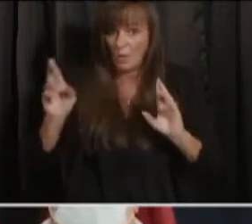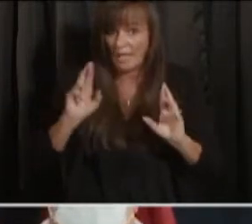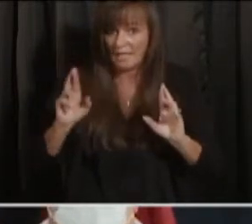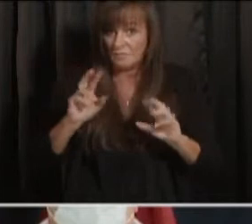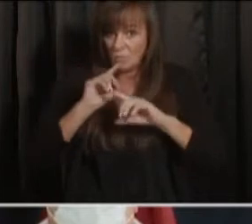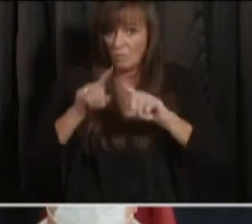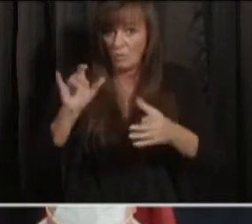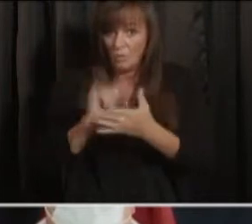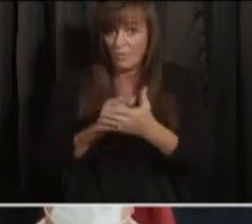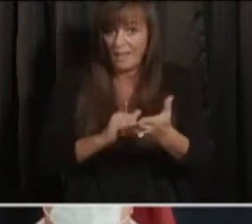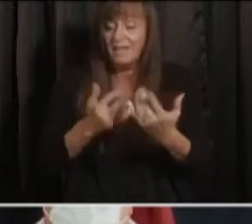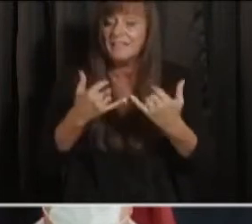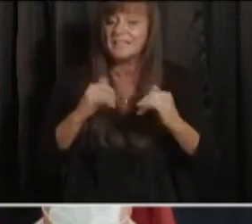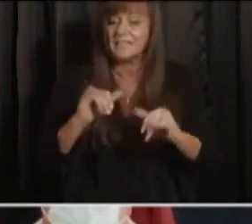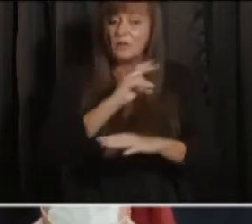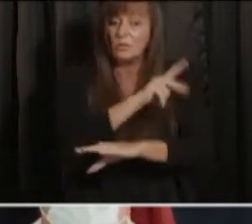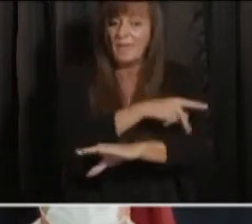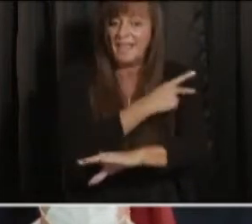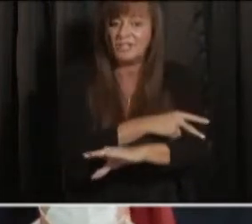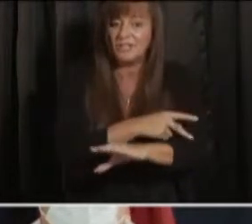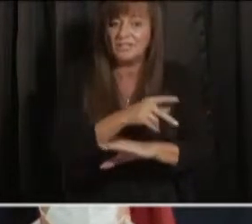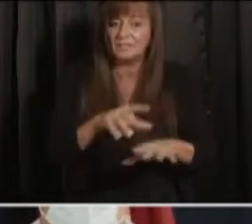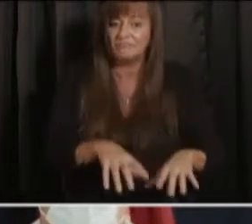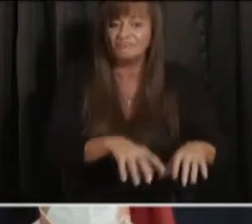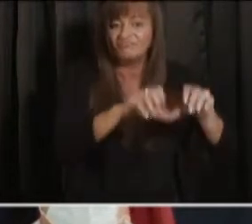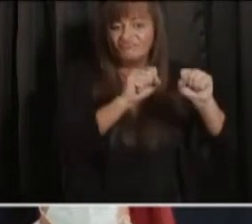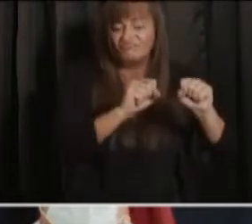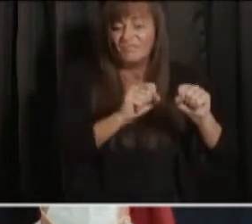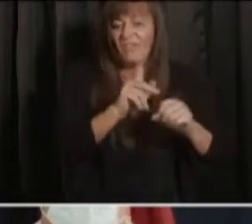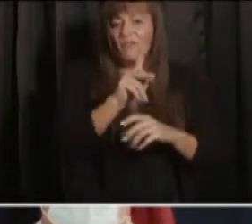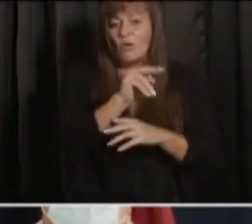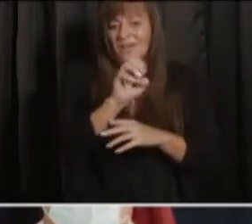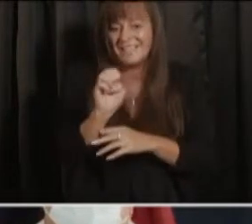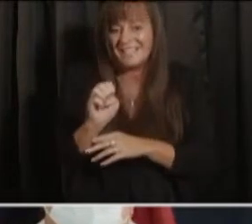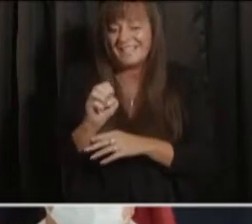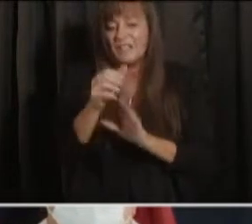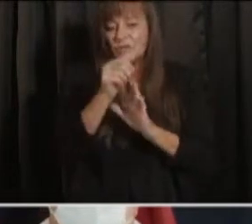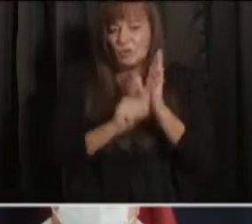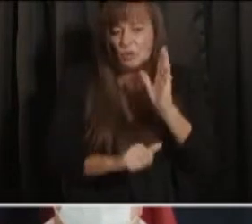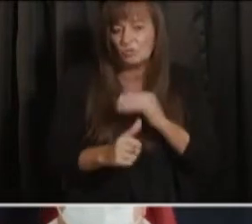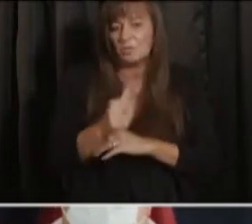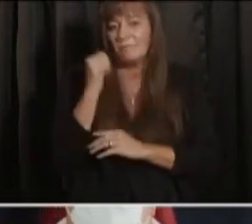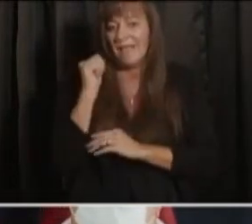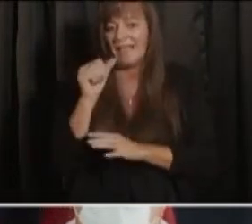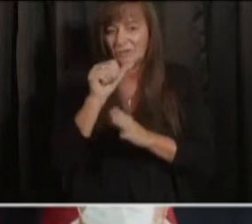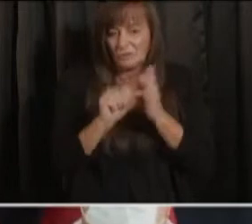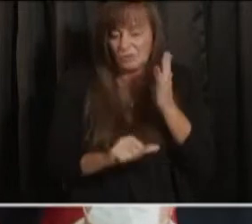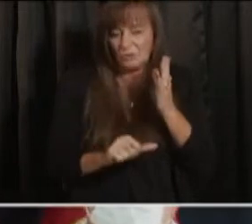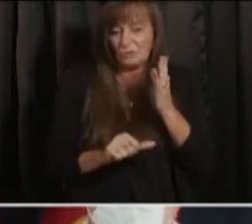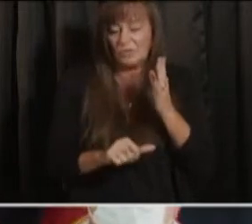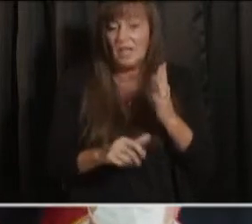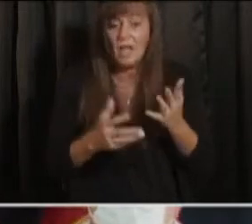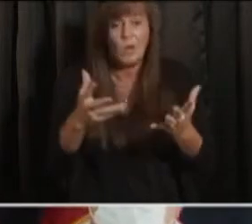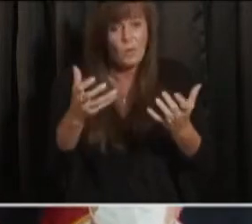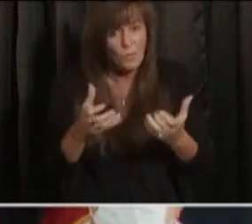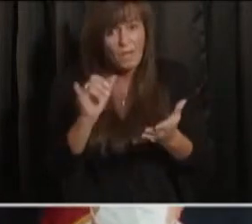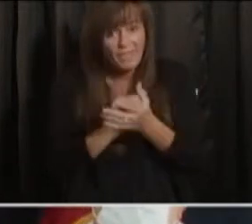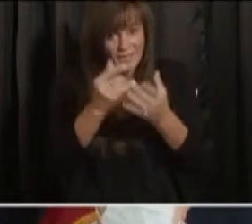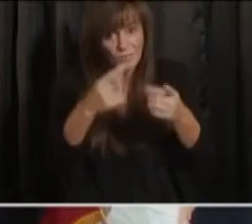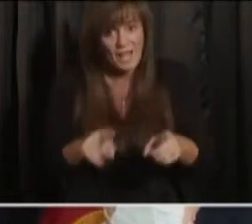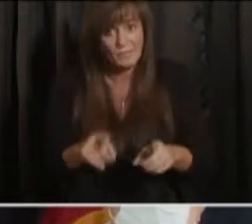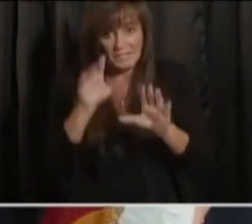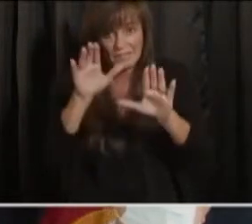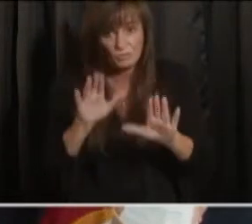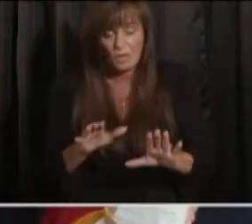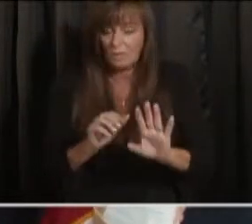patients in Colorado today taking up hospital beds that had that knee surgery, that had that back surgery, and we want them to be able to, and that's